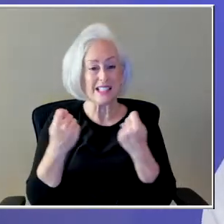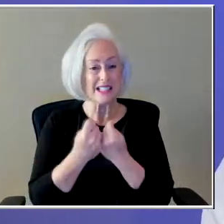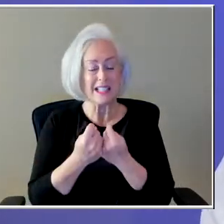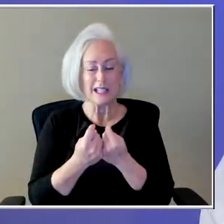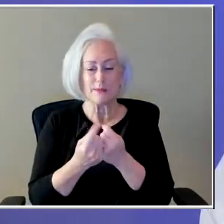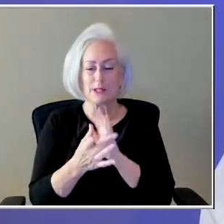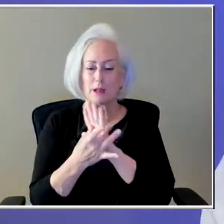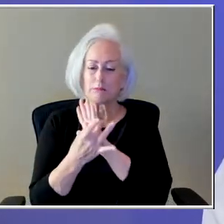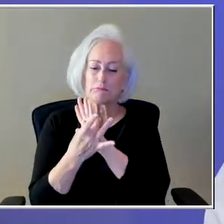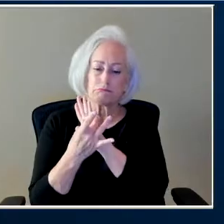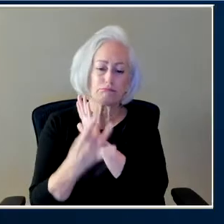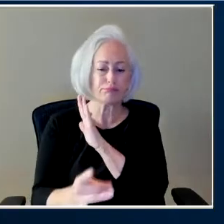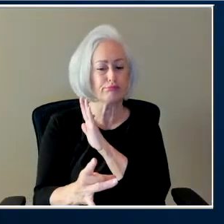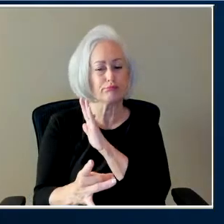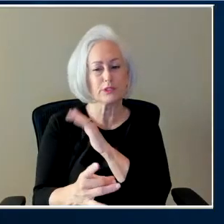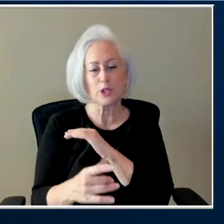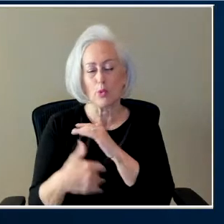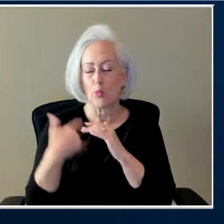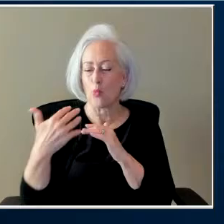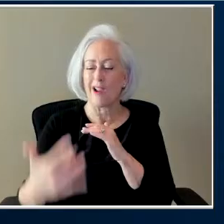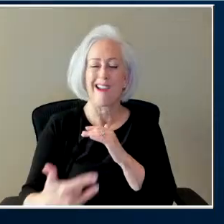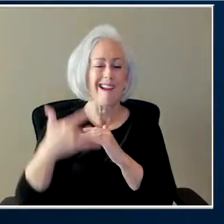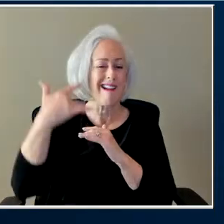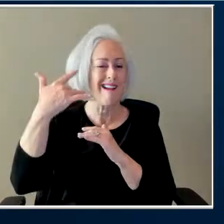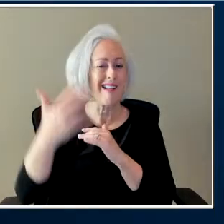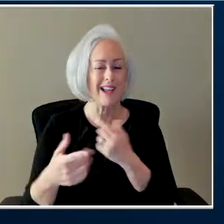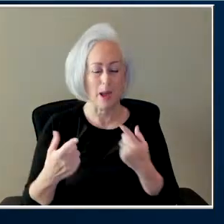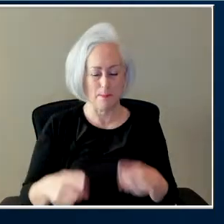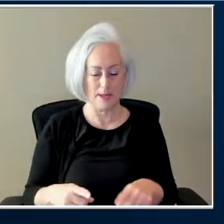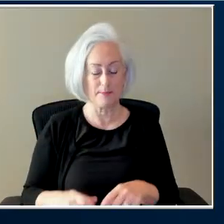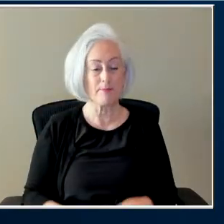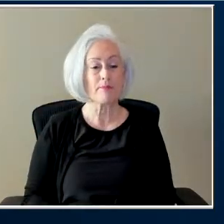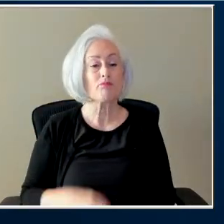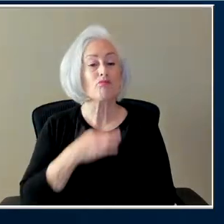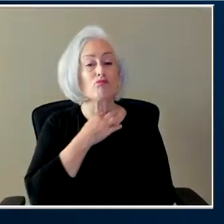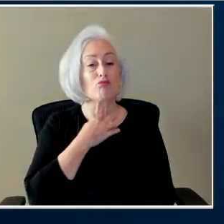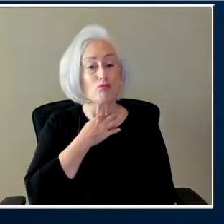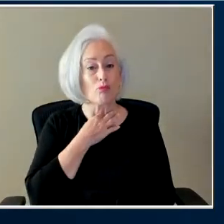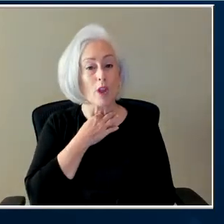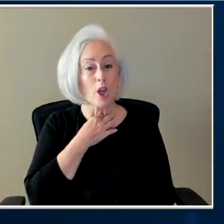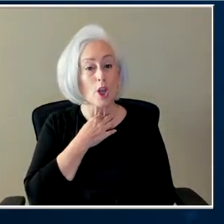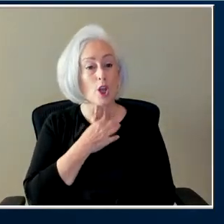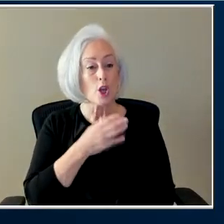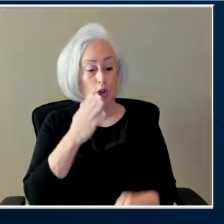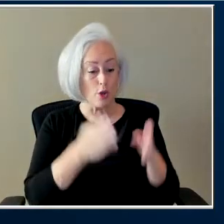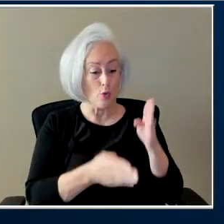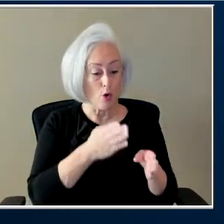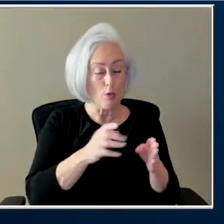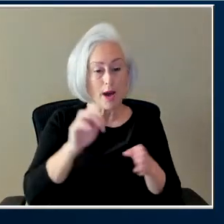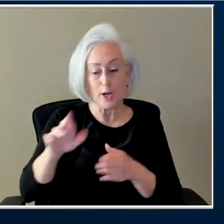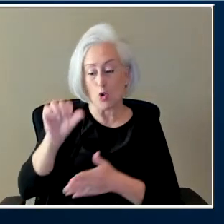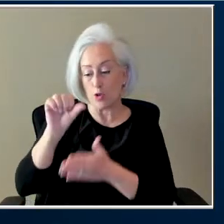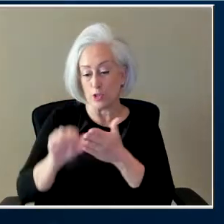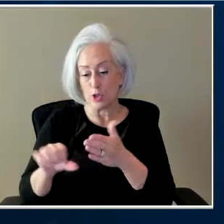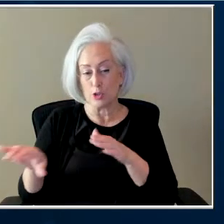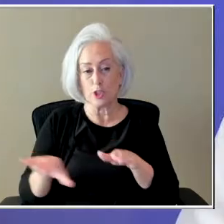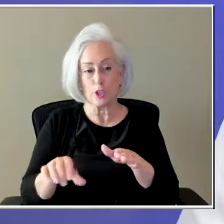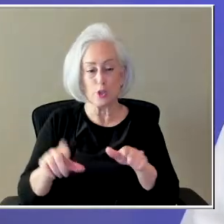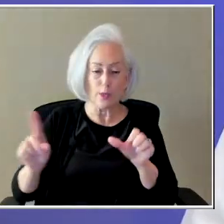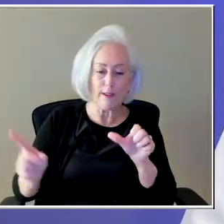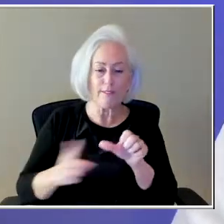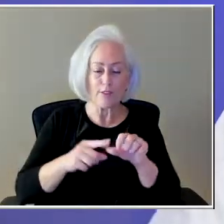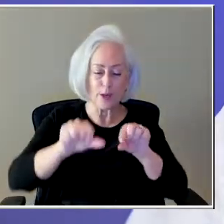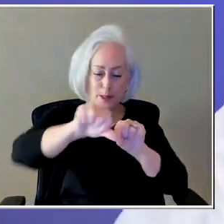rare event. Yeah. Jill wants to know, do the robots or the surgeons make the initial incision? We make all the incisions, yeah. So what we do is we